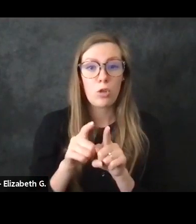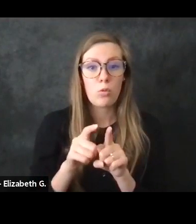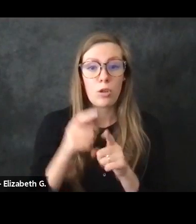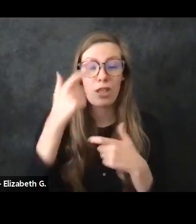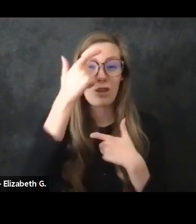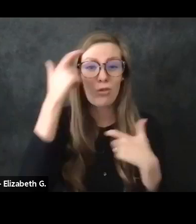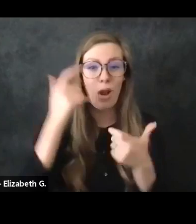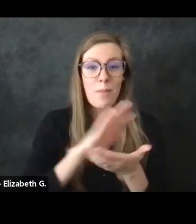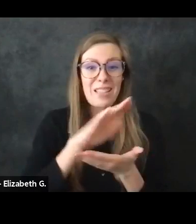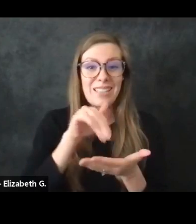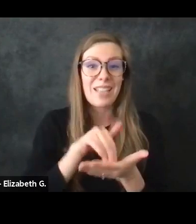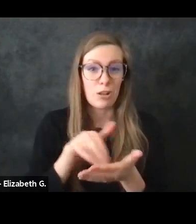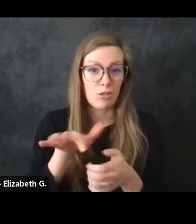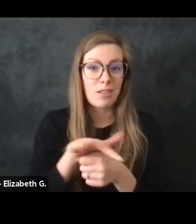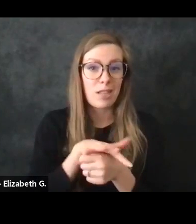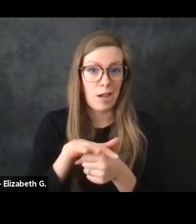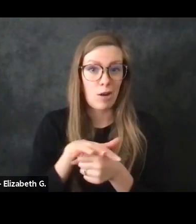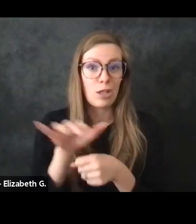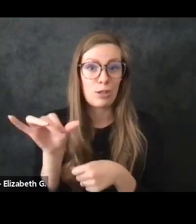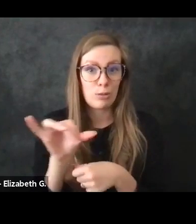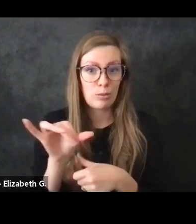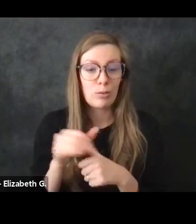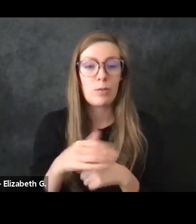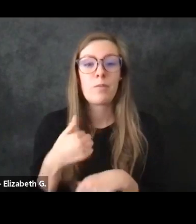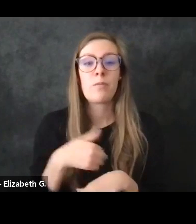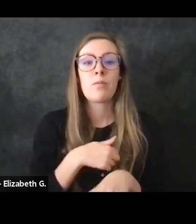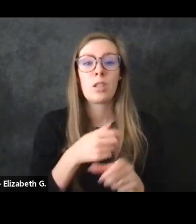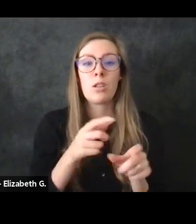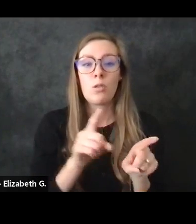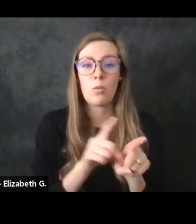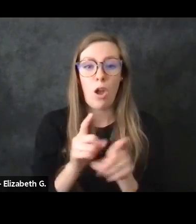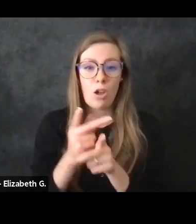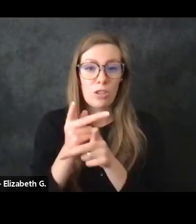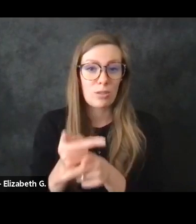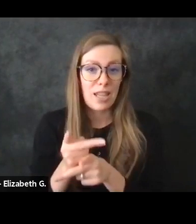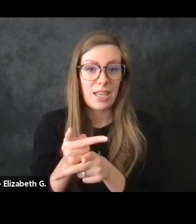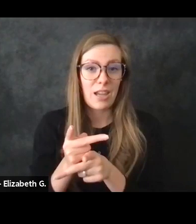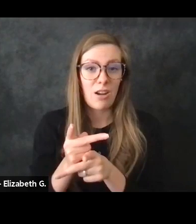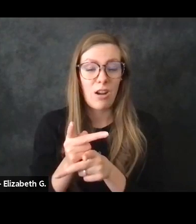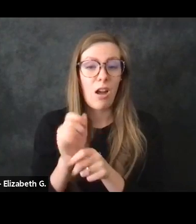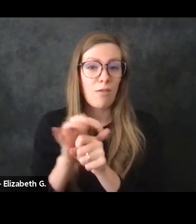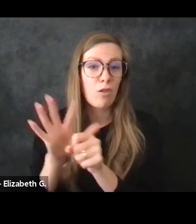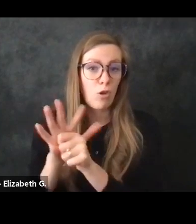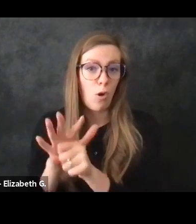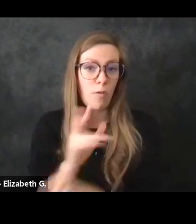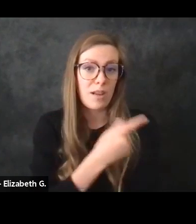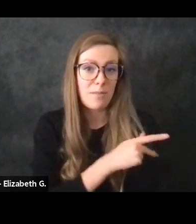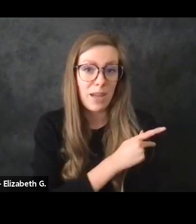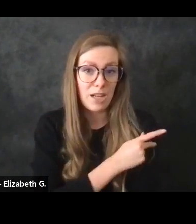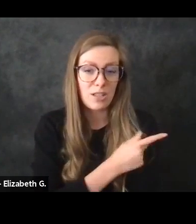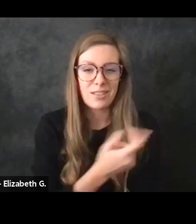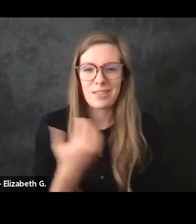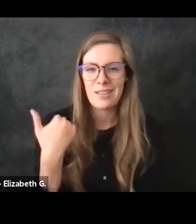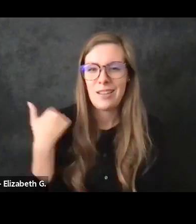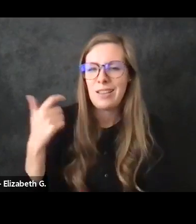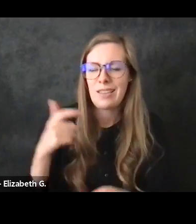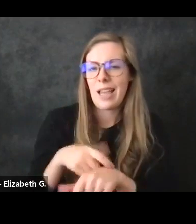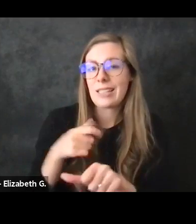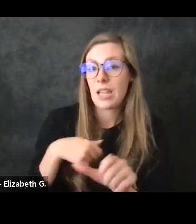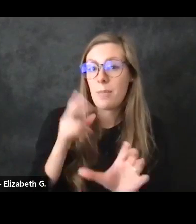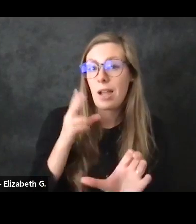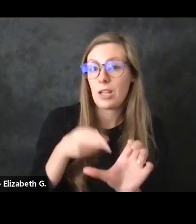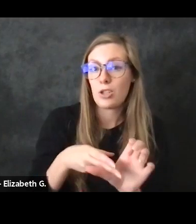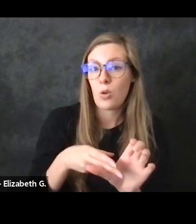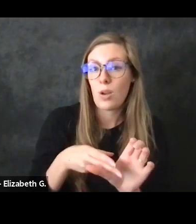area. We also do care for COVID patients. The last time that I was on this call, I had